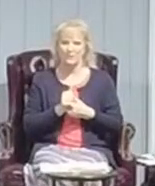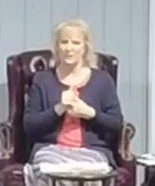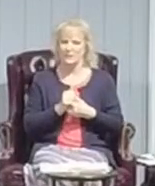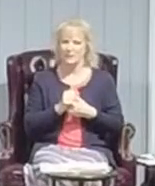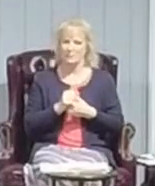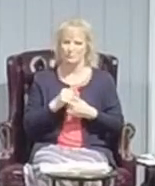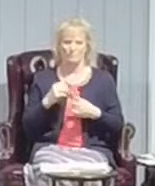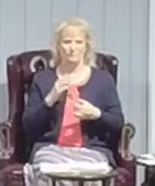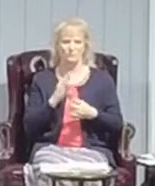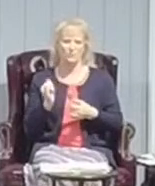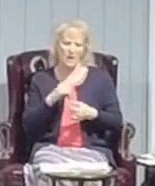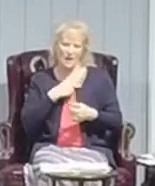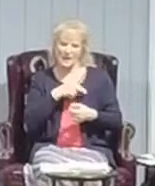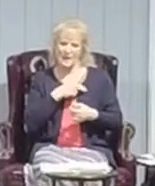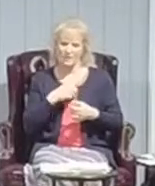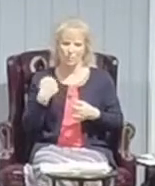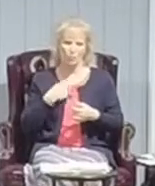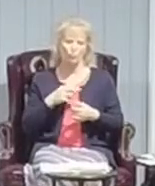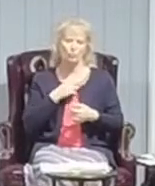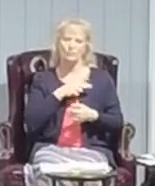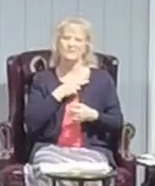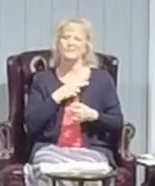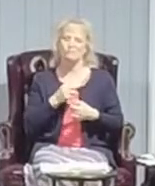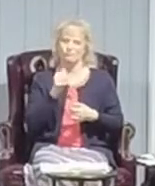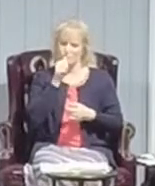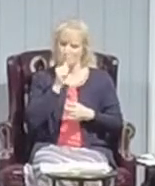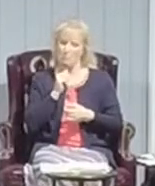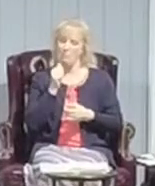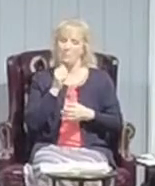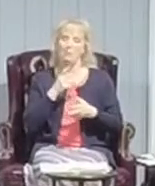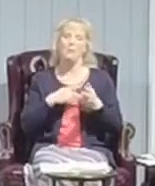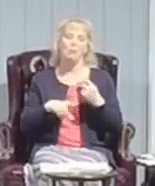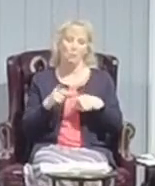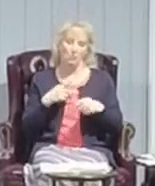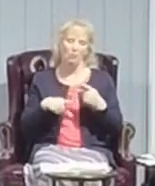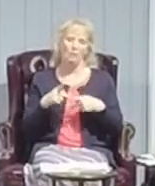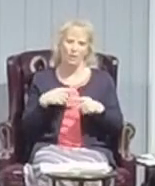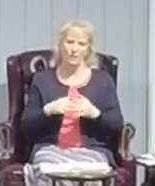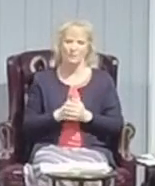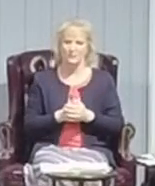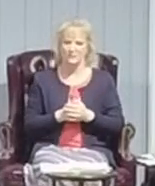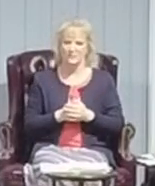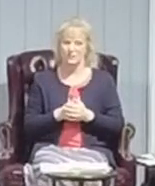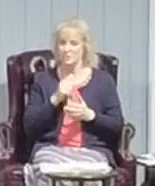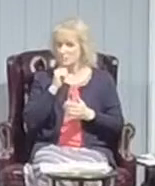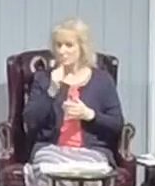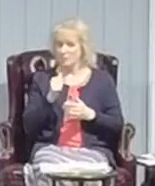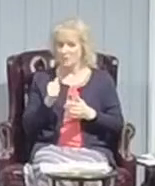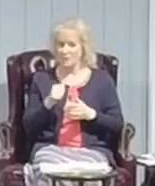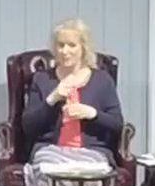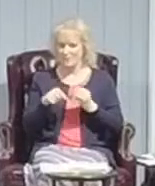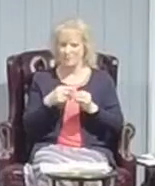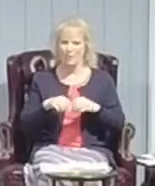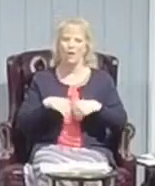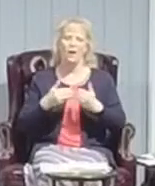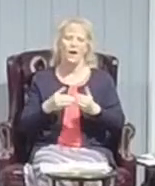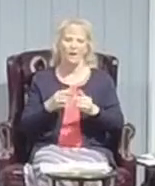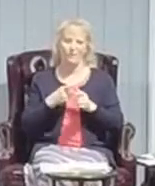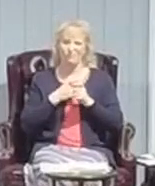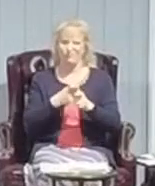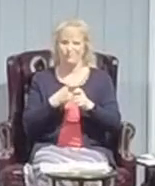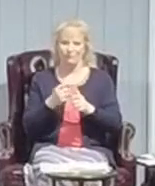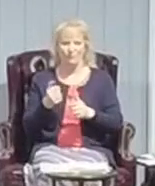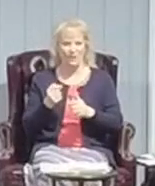we just so naturally patient people? It's certainly not about how fast we run, is it? It's about keeping